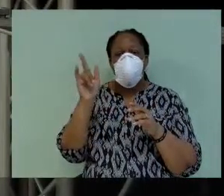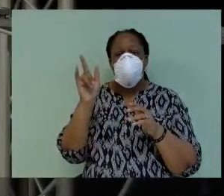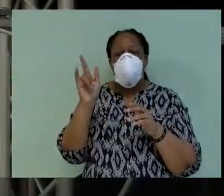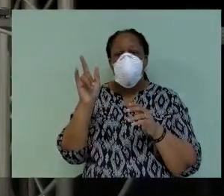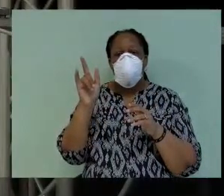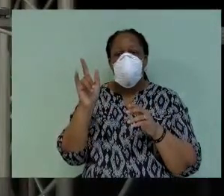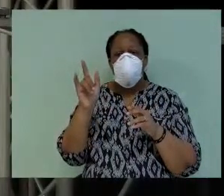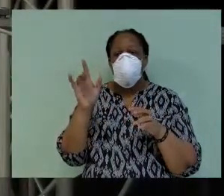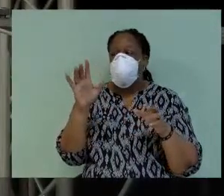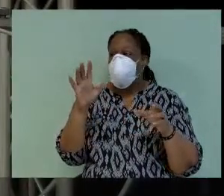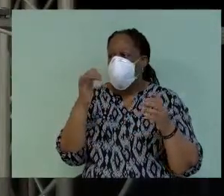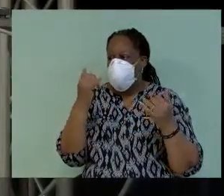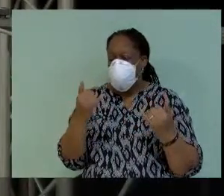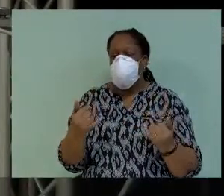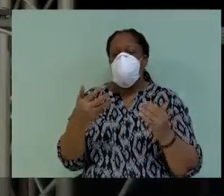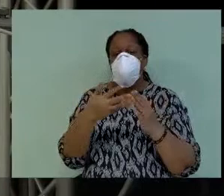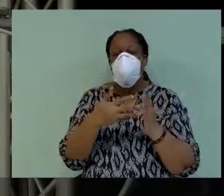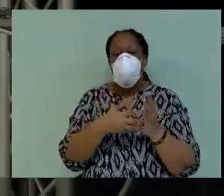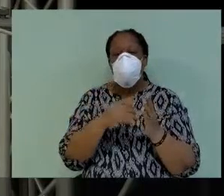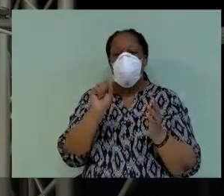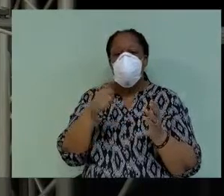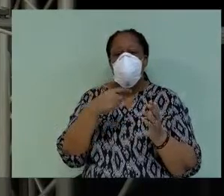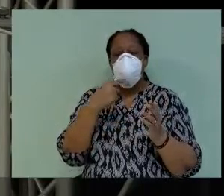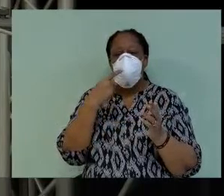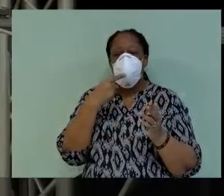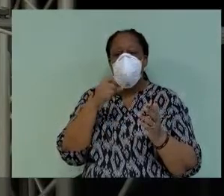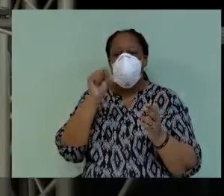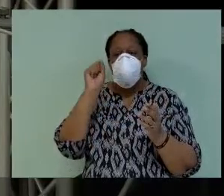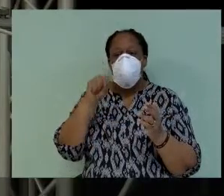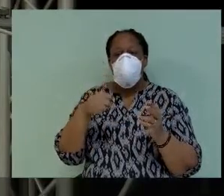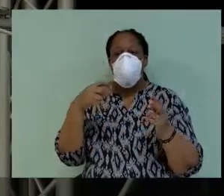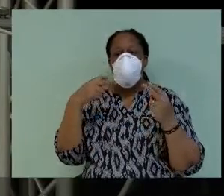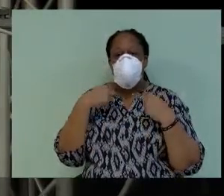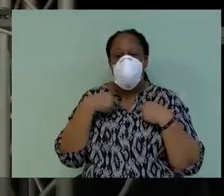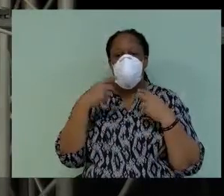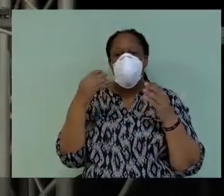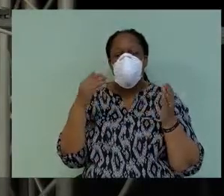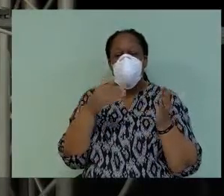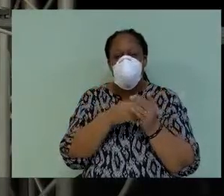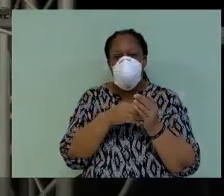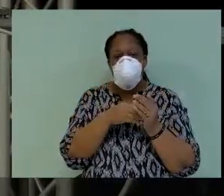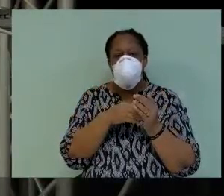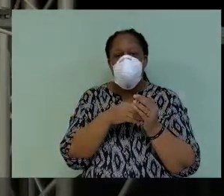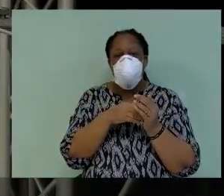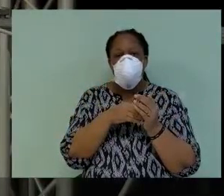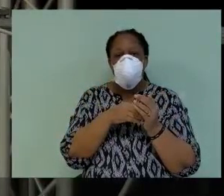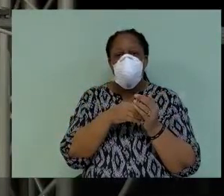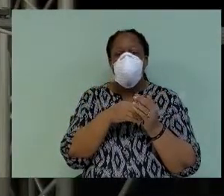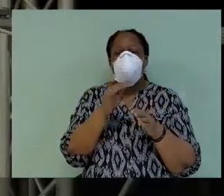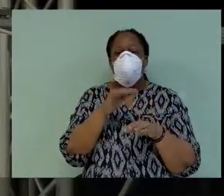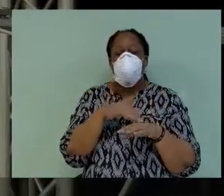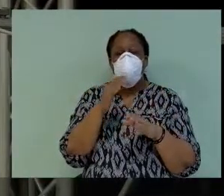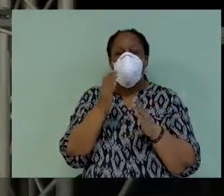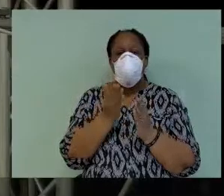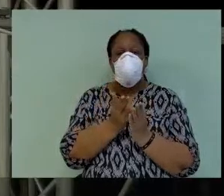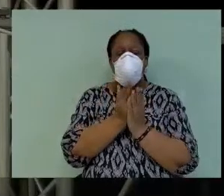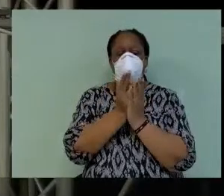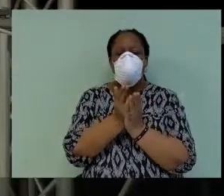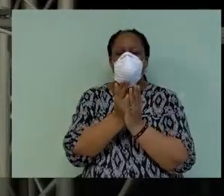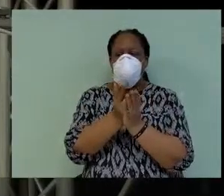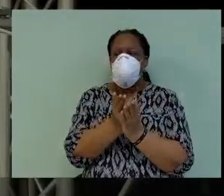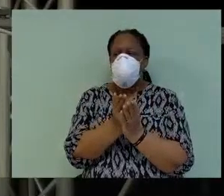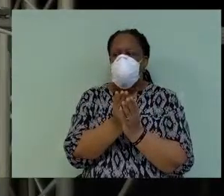positive again, and there is now another outbreak of COVID-19 on the ship. Should I